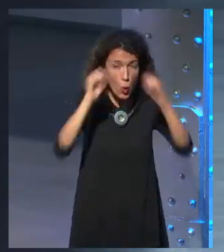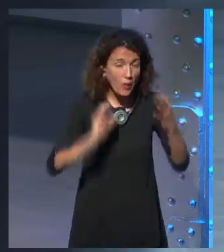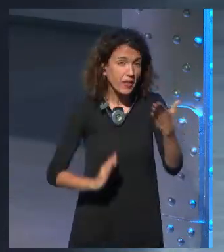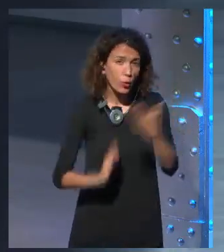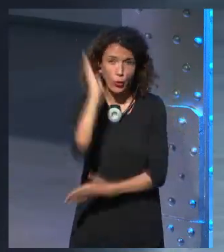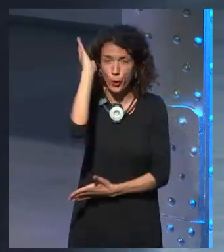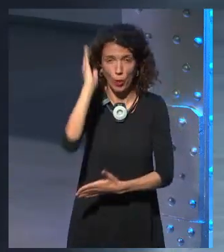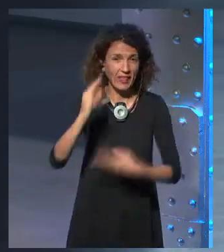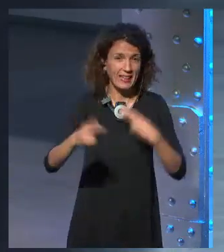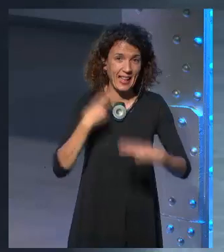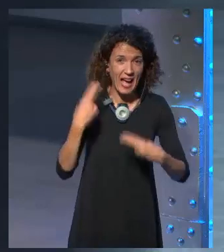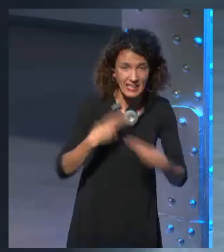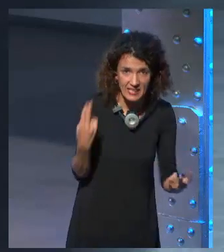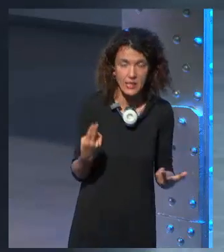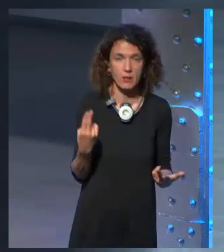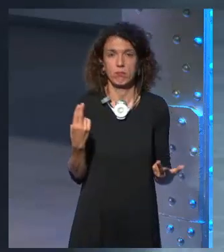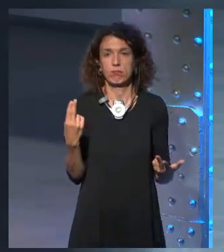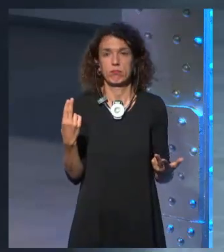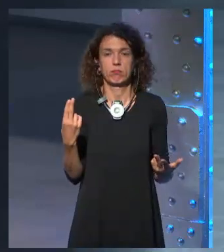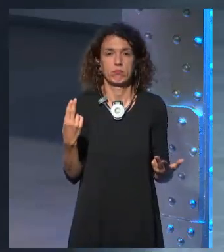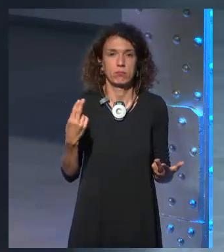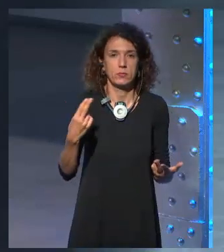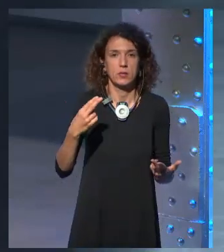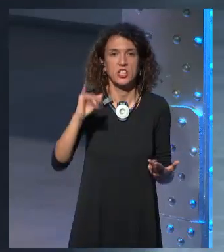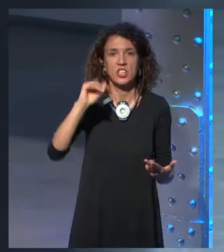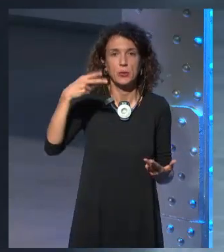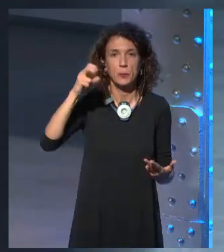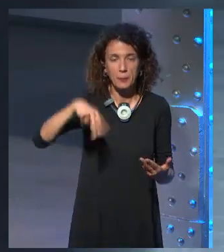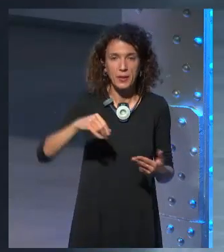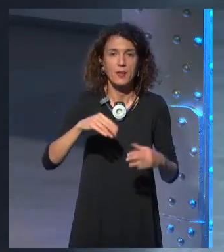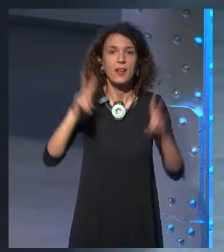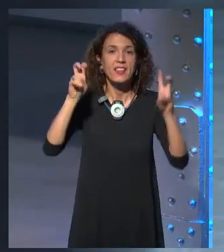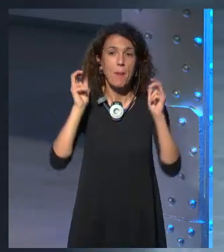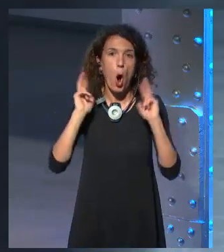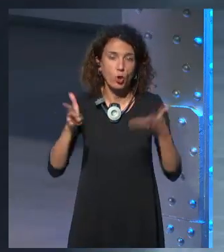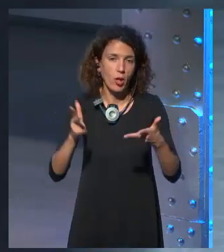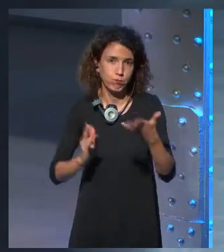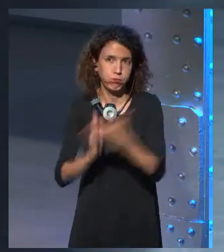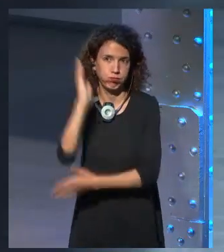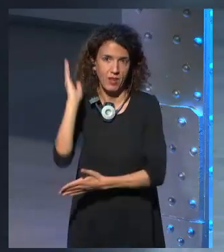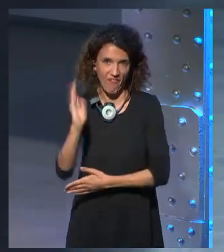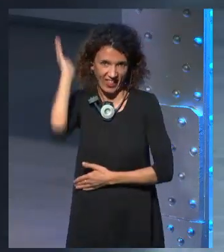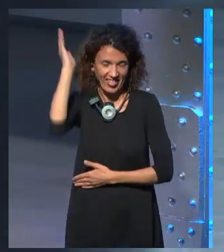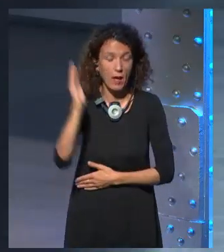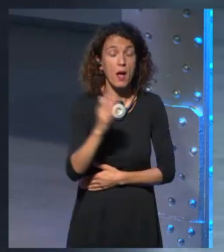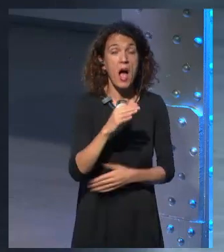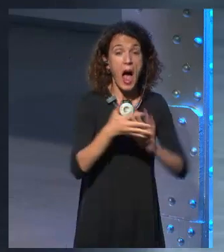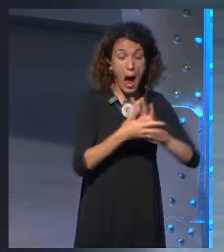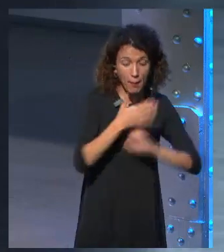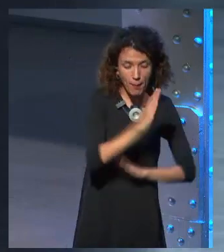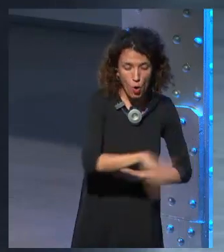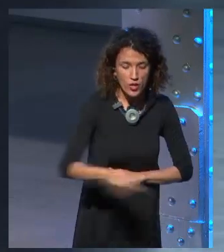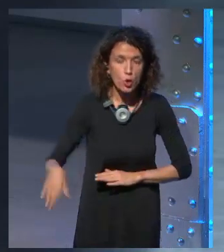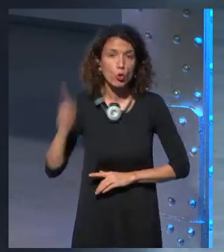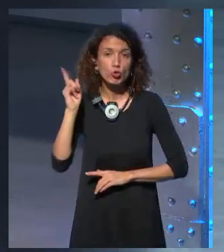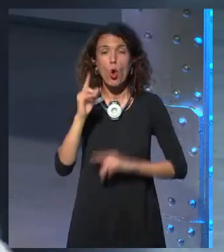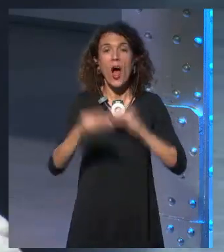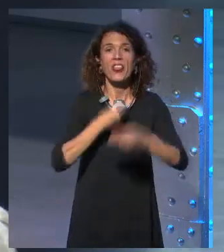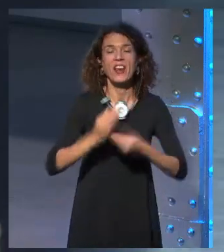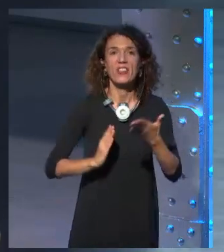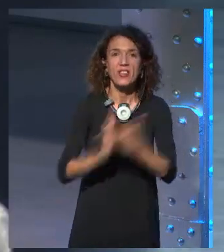hotels, but these are our children. Right? You don't want to disrupt the only place where our kids are learning right now, because it's not